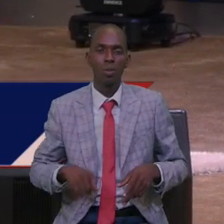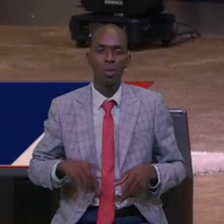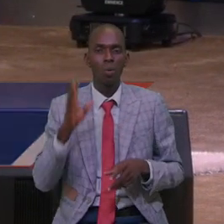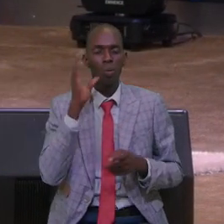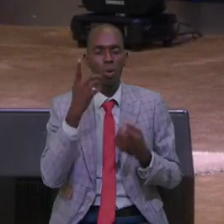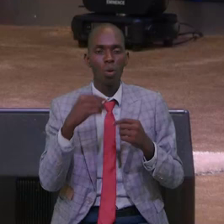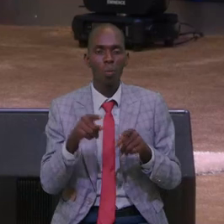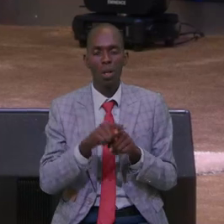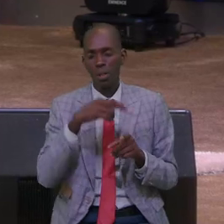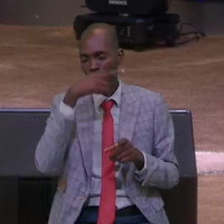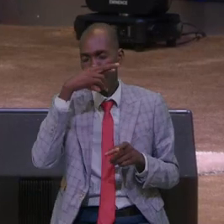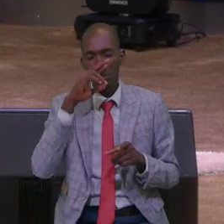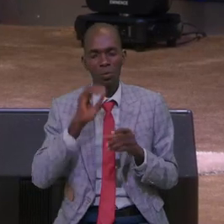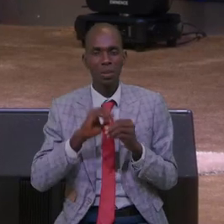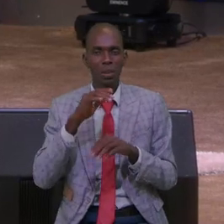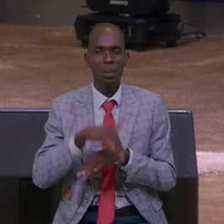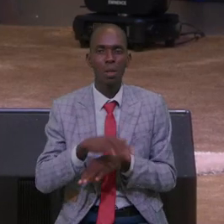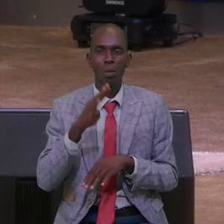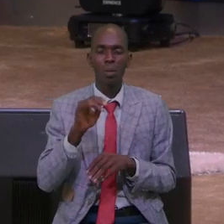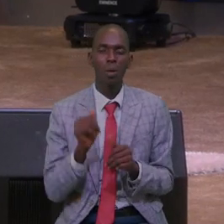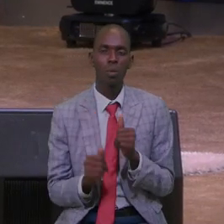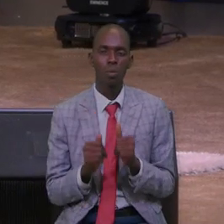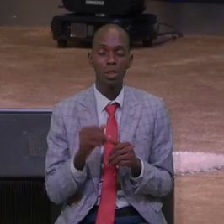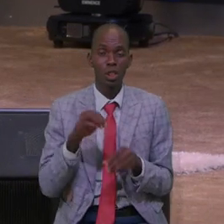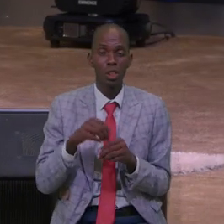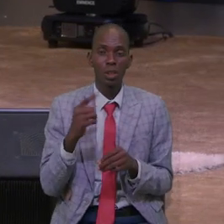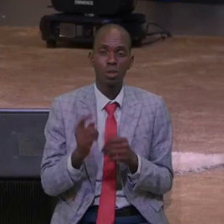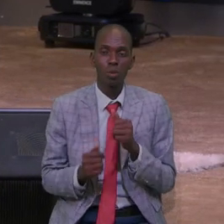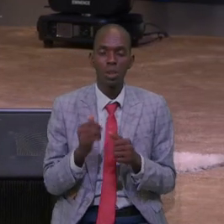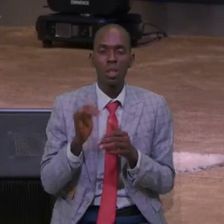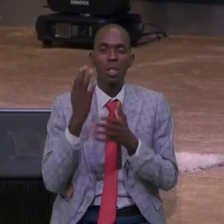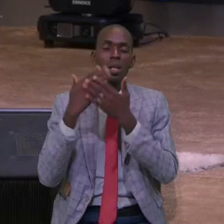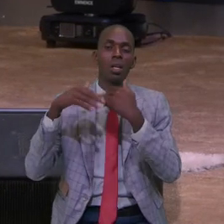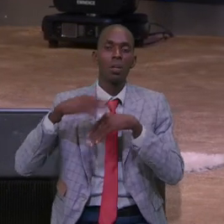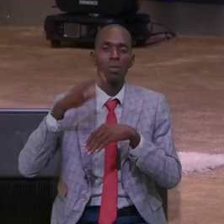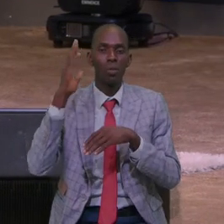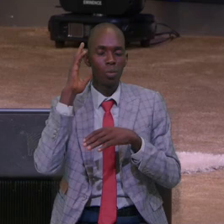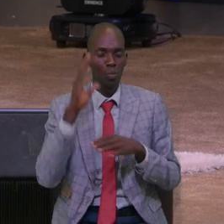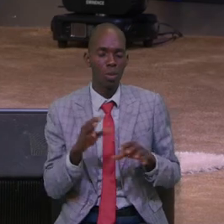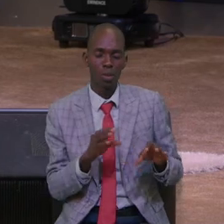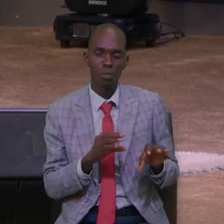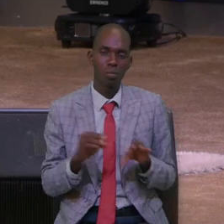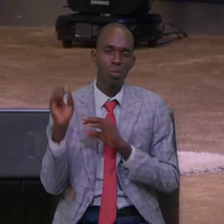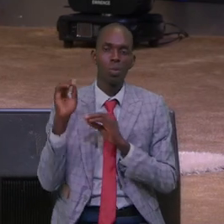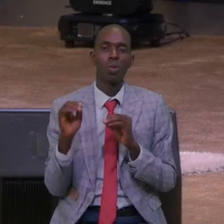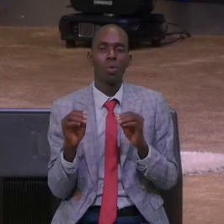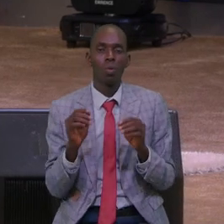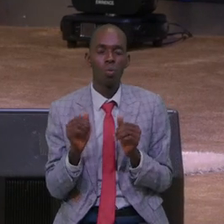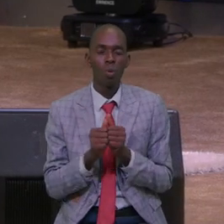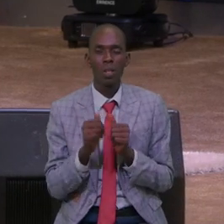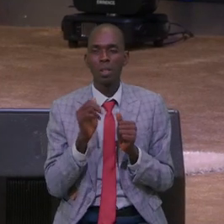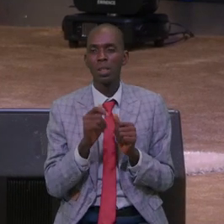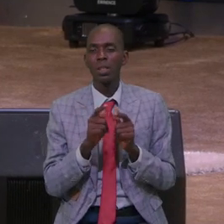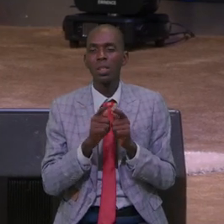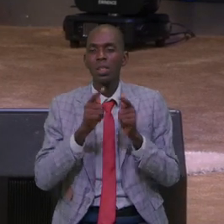thief in the night, in the which the heavens shall pass away with a great noise, and